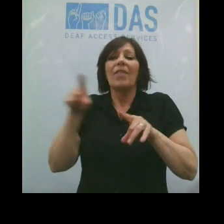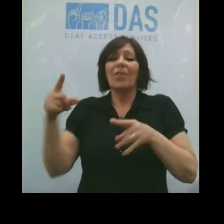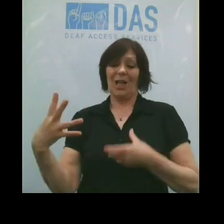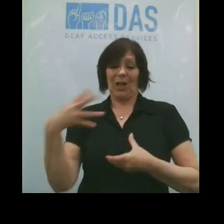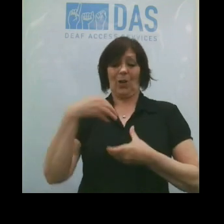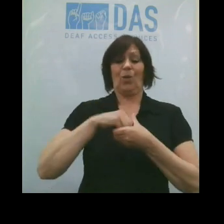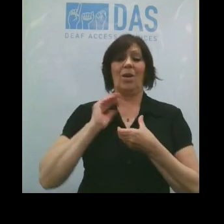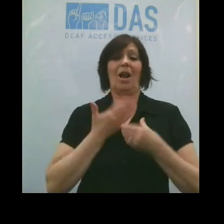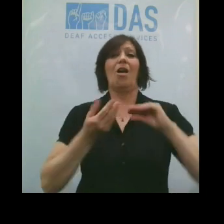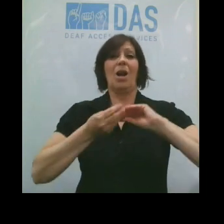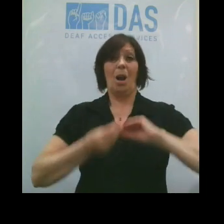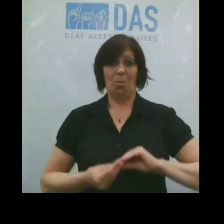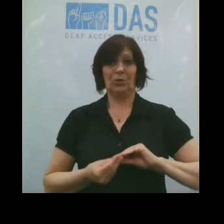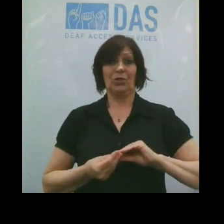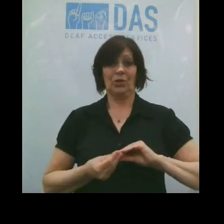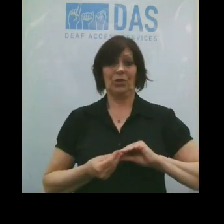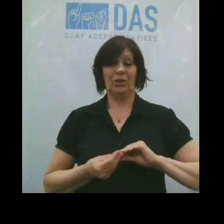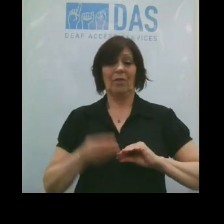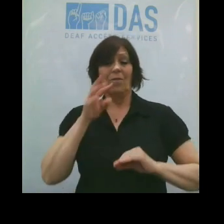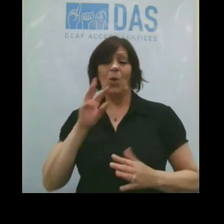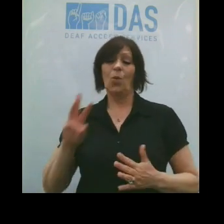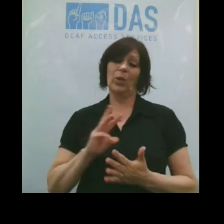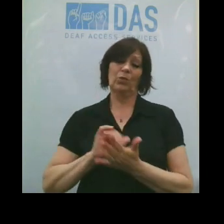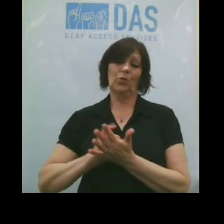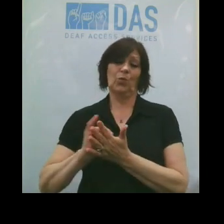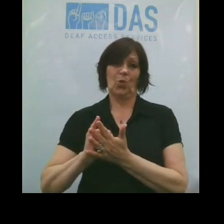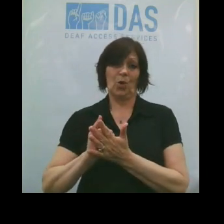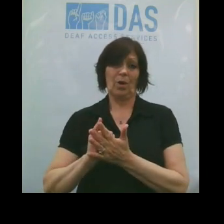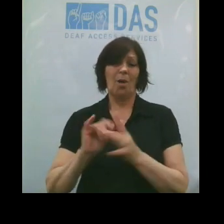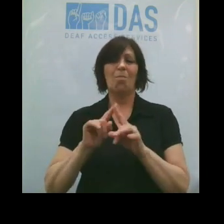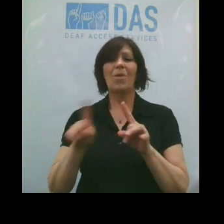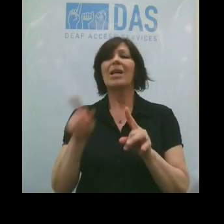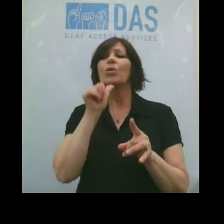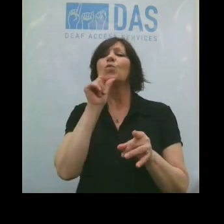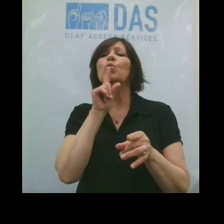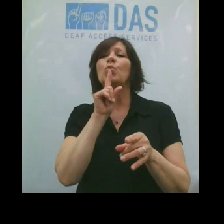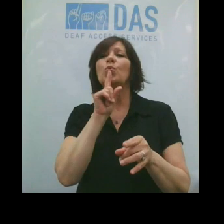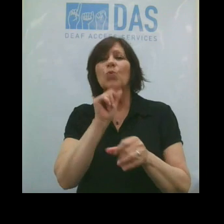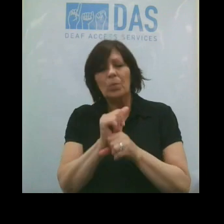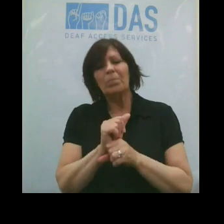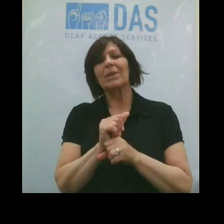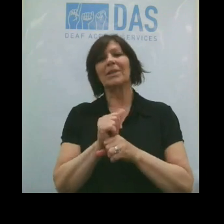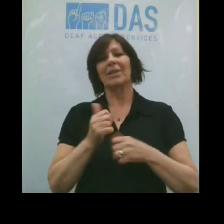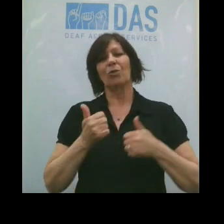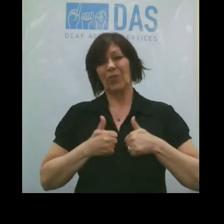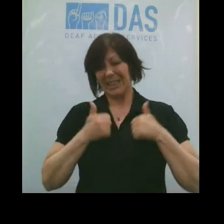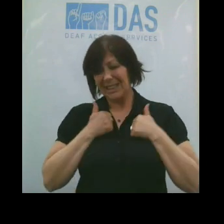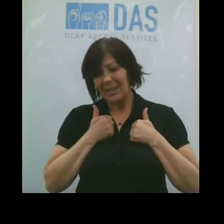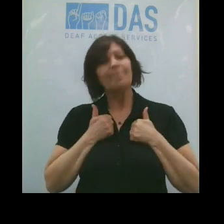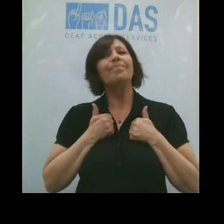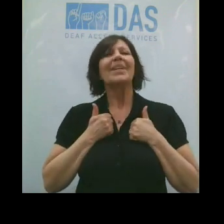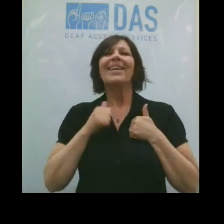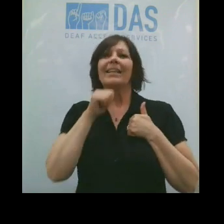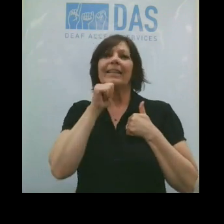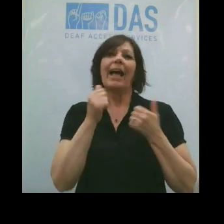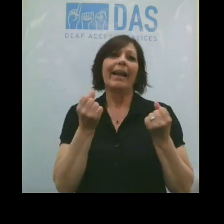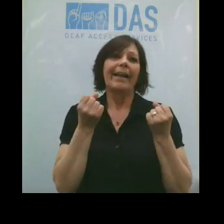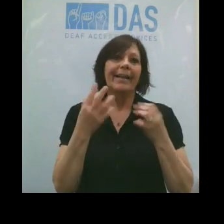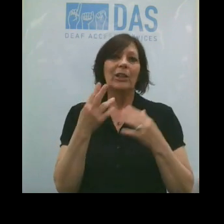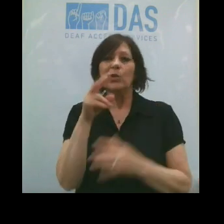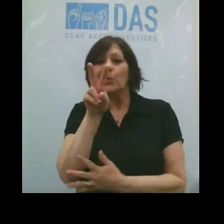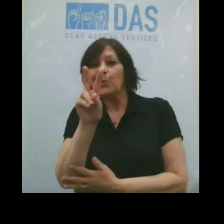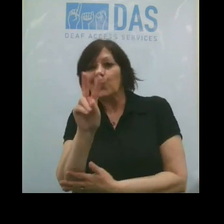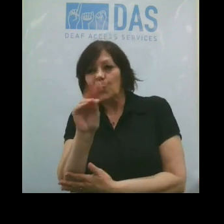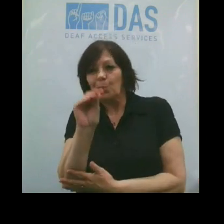with regards to patients in Western New York hospitals, even though they're not a resident. It's statistically not a lot. We're really talking about